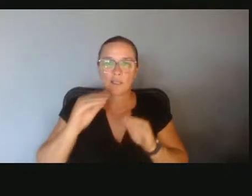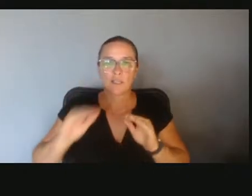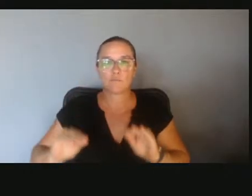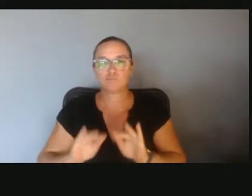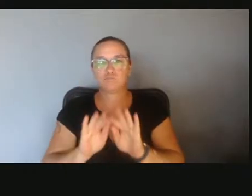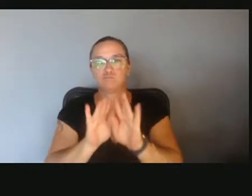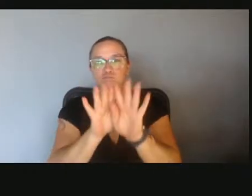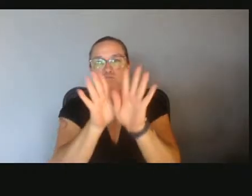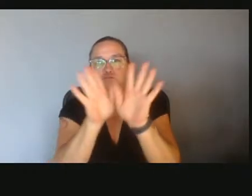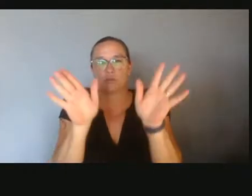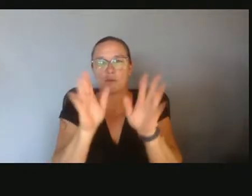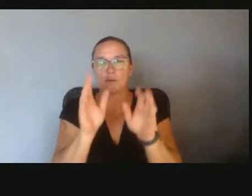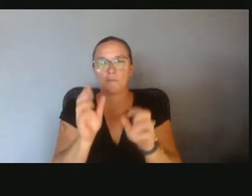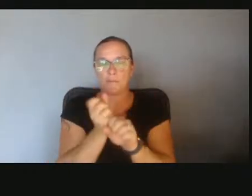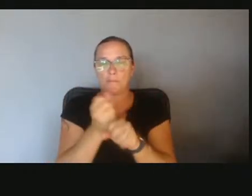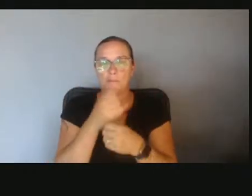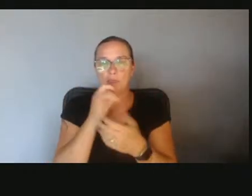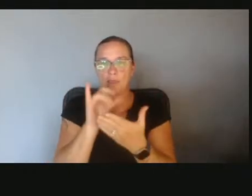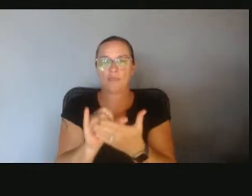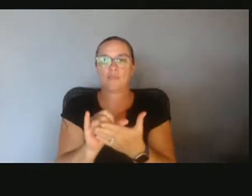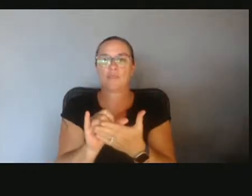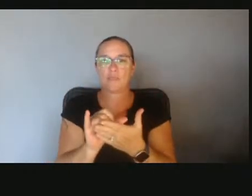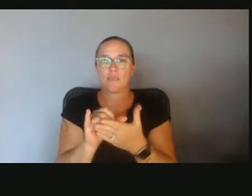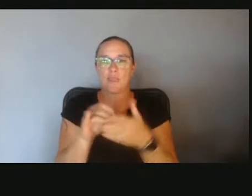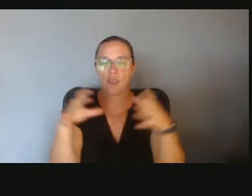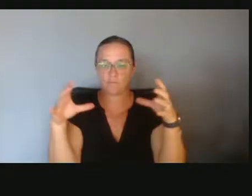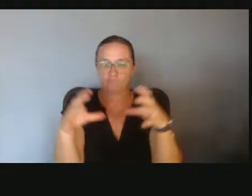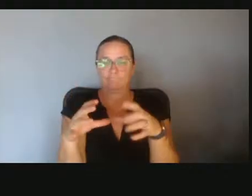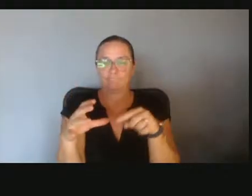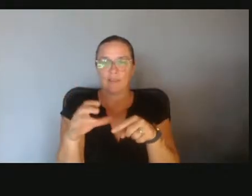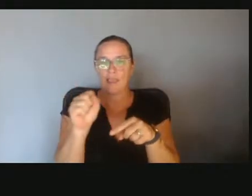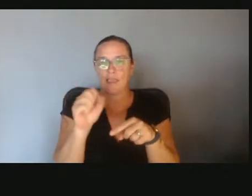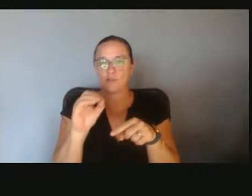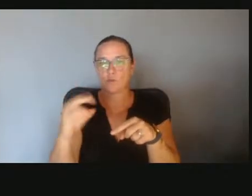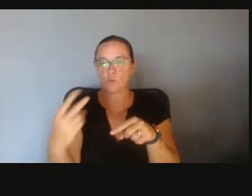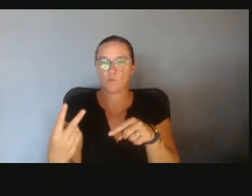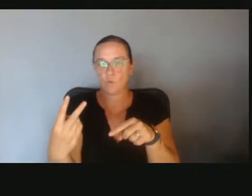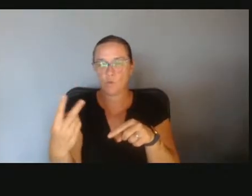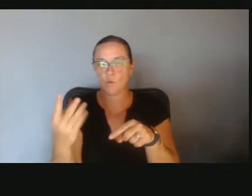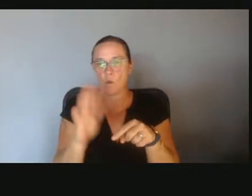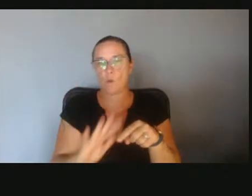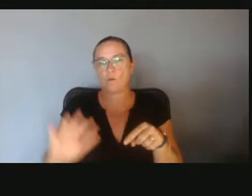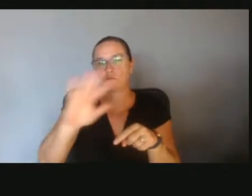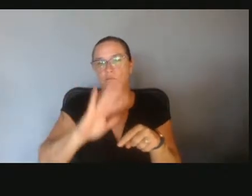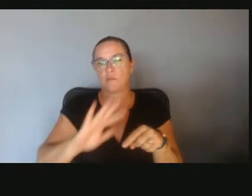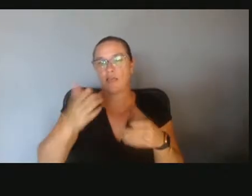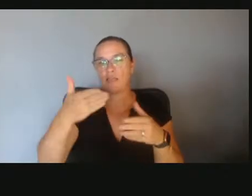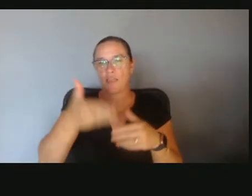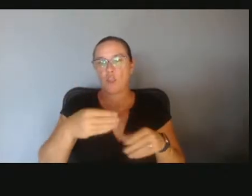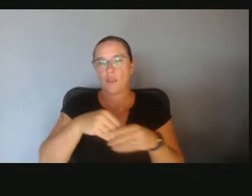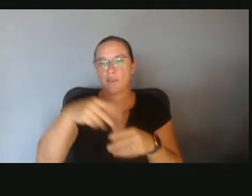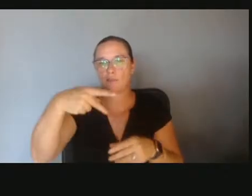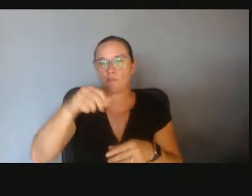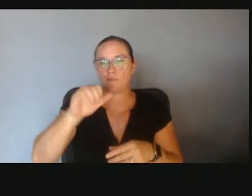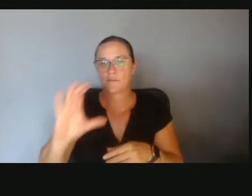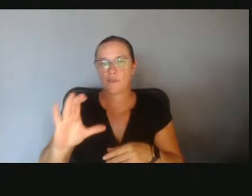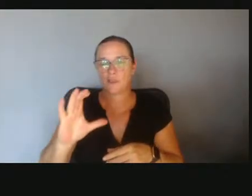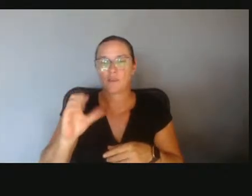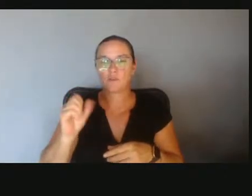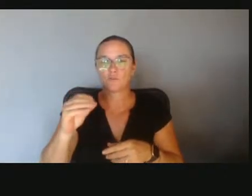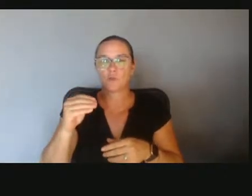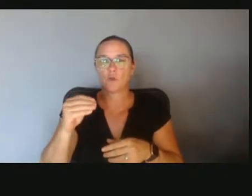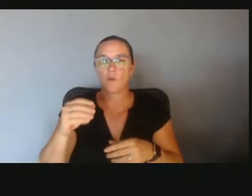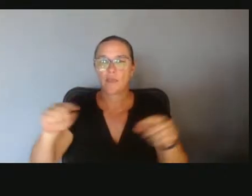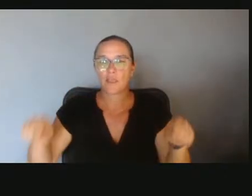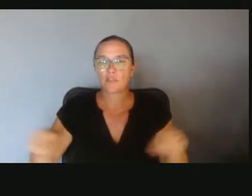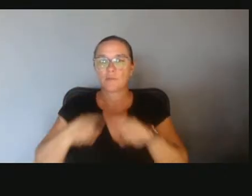building this concentration of SO2 in the atmosphere over the Pacific for some time. So largely, this is what you see here. This has been swirling for